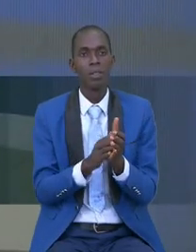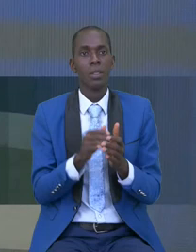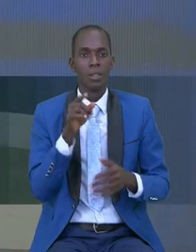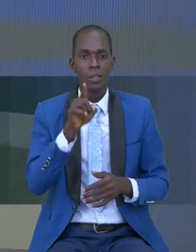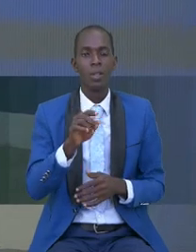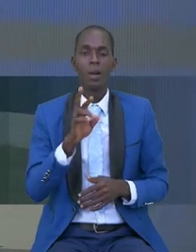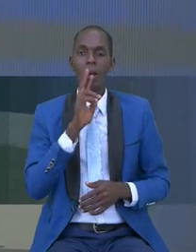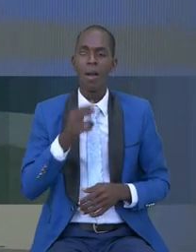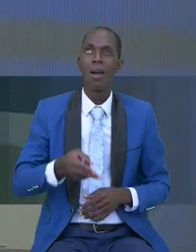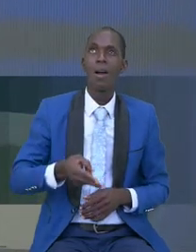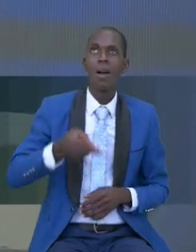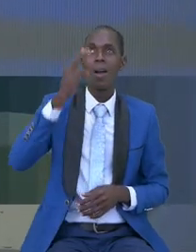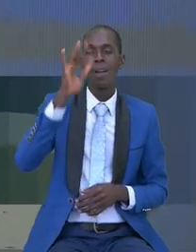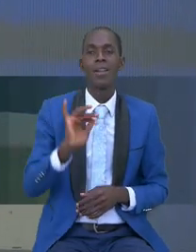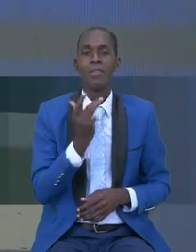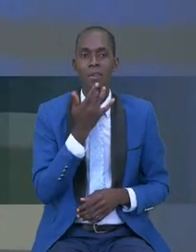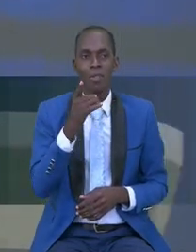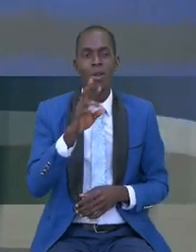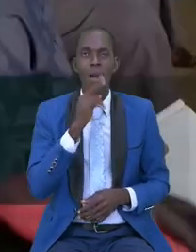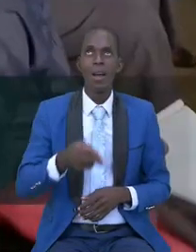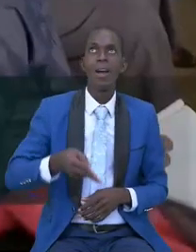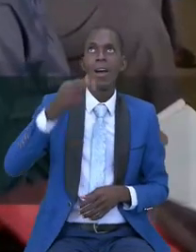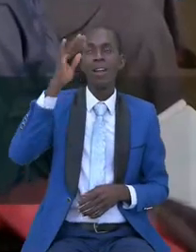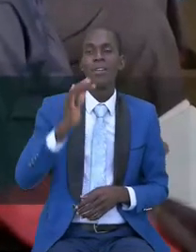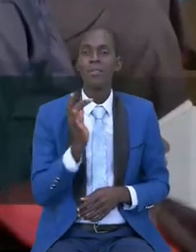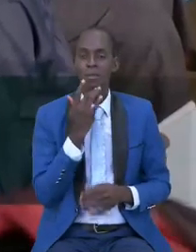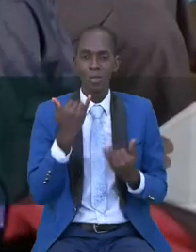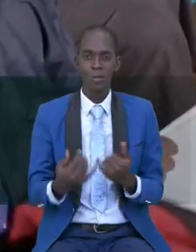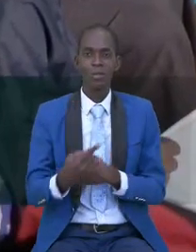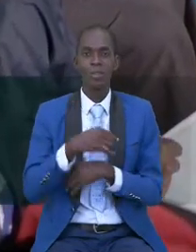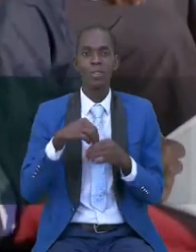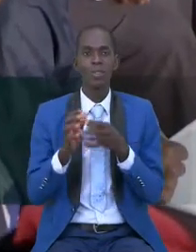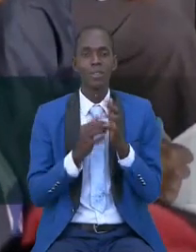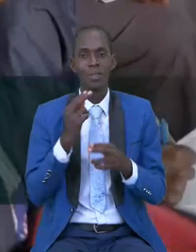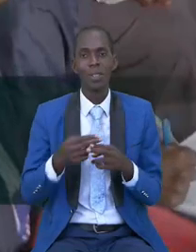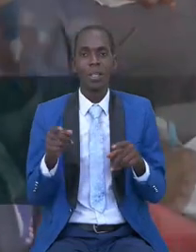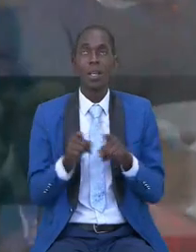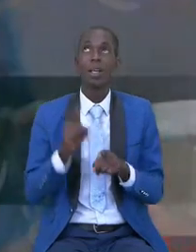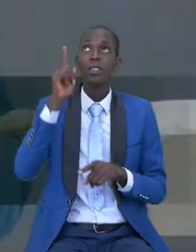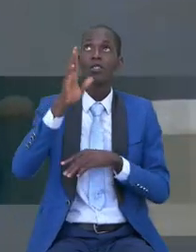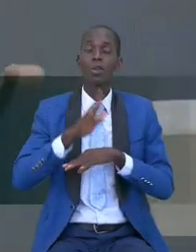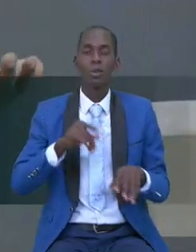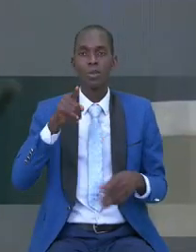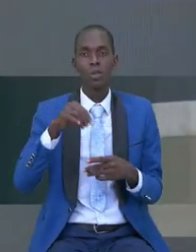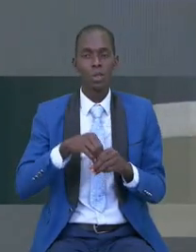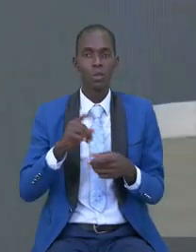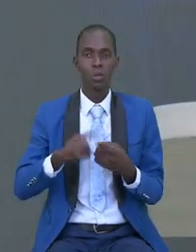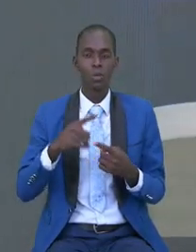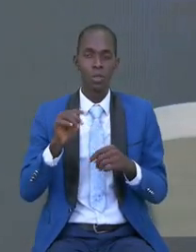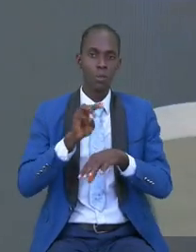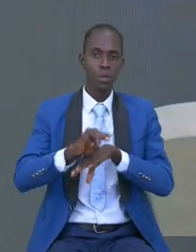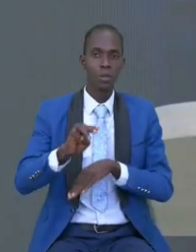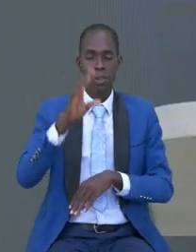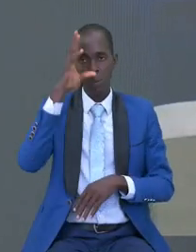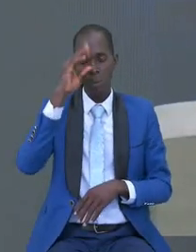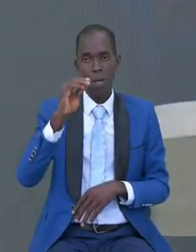highly favored. You are highly favored today. As he calls you into the ministry, a man, a woman, and he wants you to